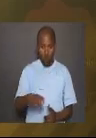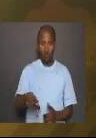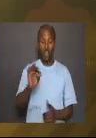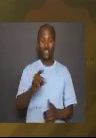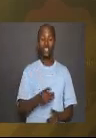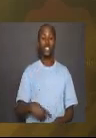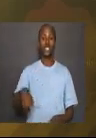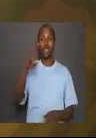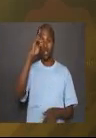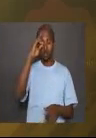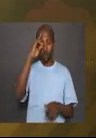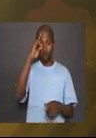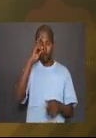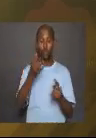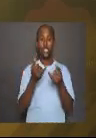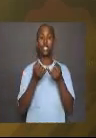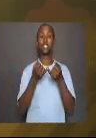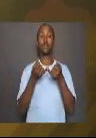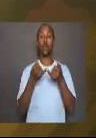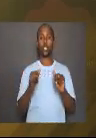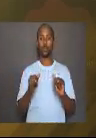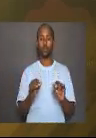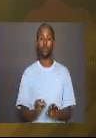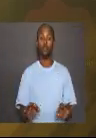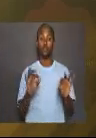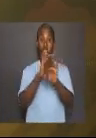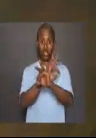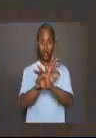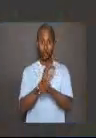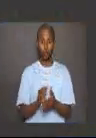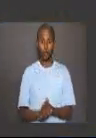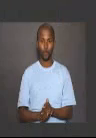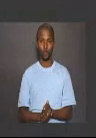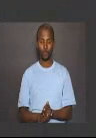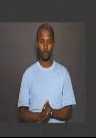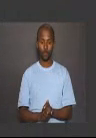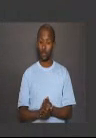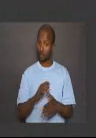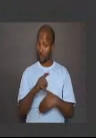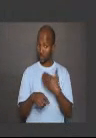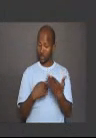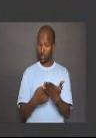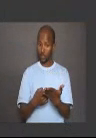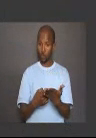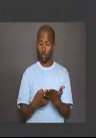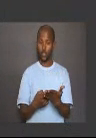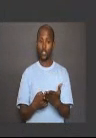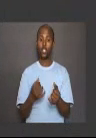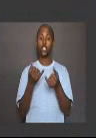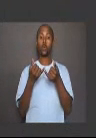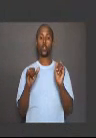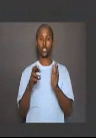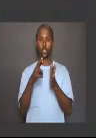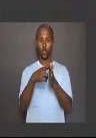derivative of a quotient of functions. This is called the quotient